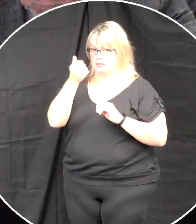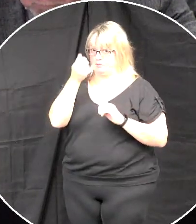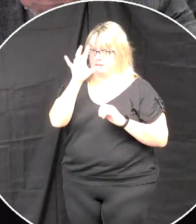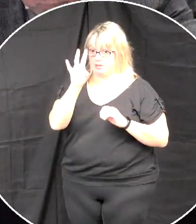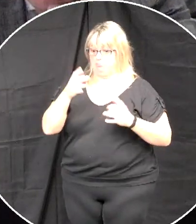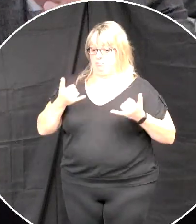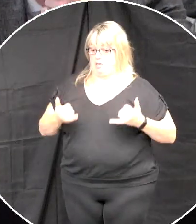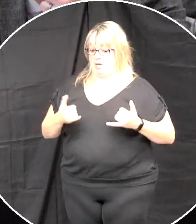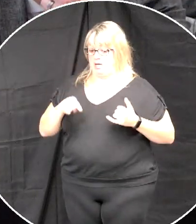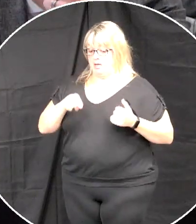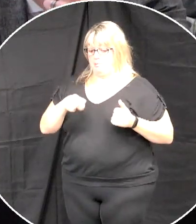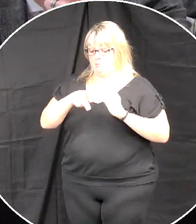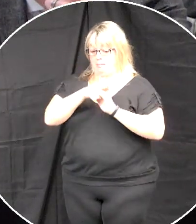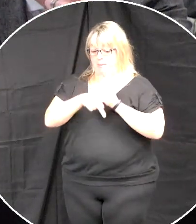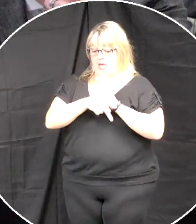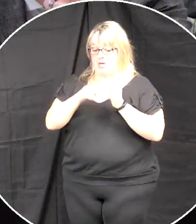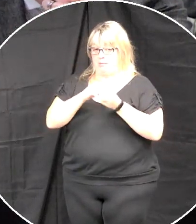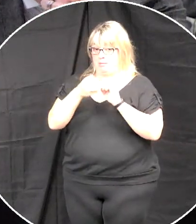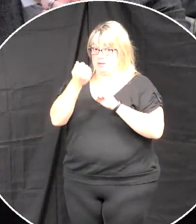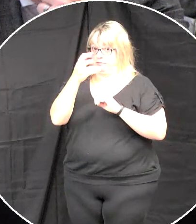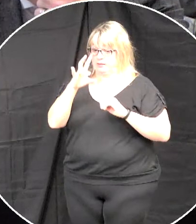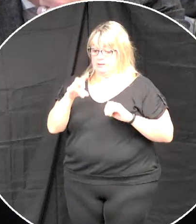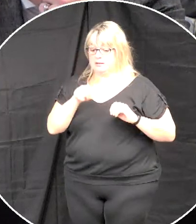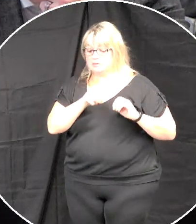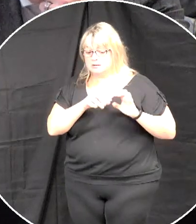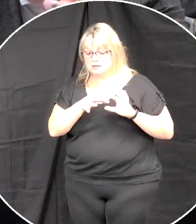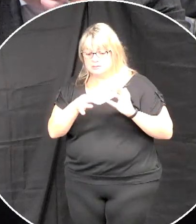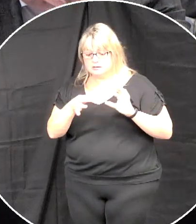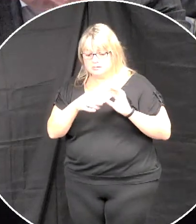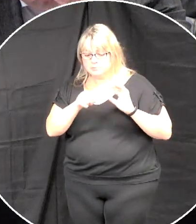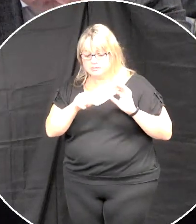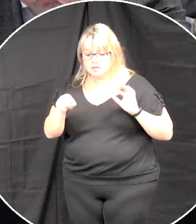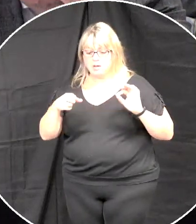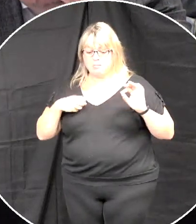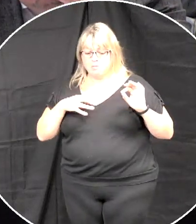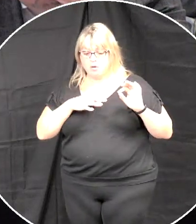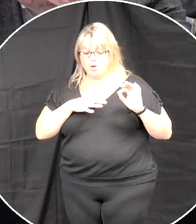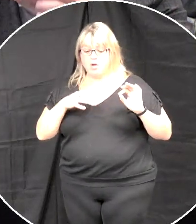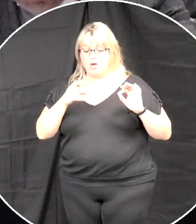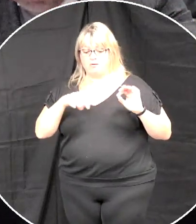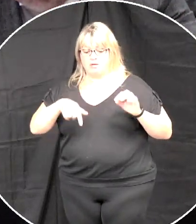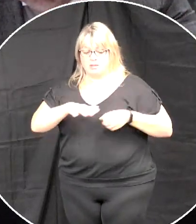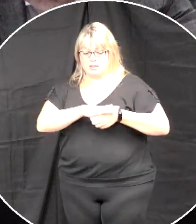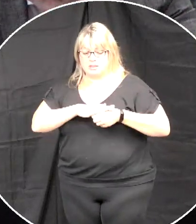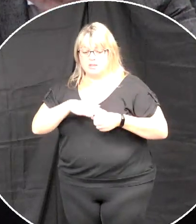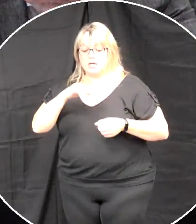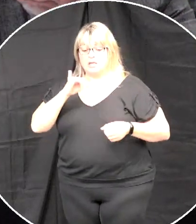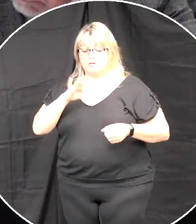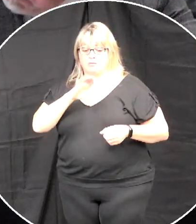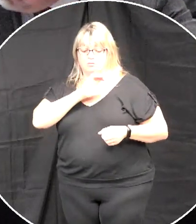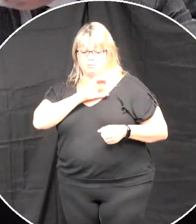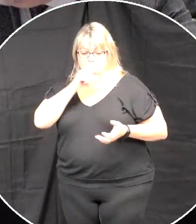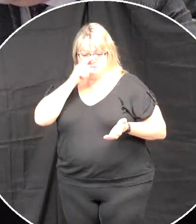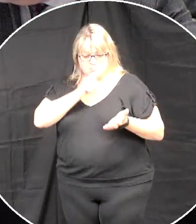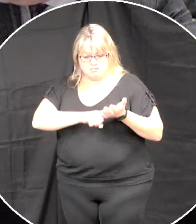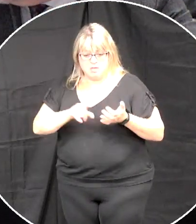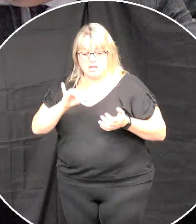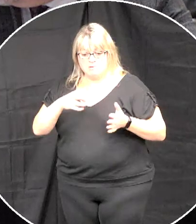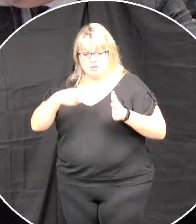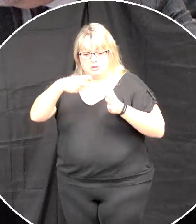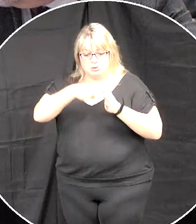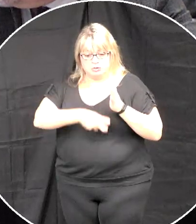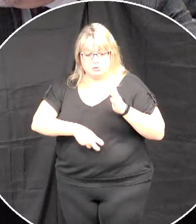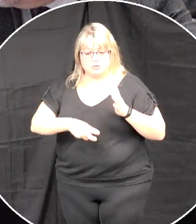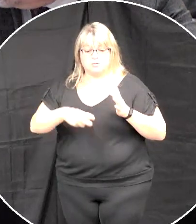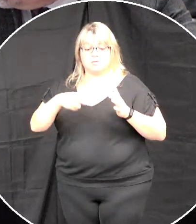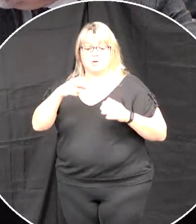Currently, that policy directive states that an employee of the district subject to a criminal investigation charged with or